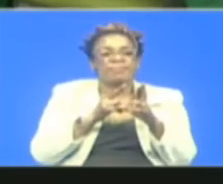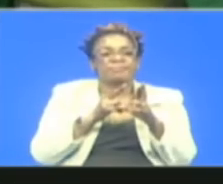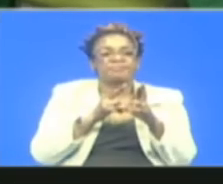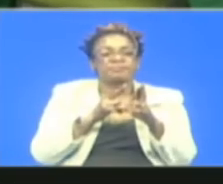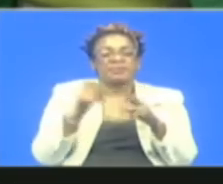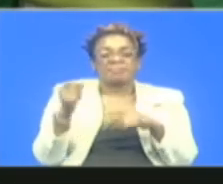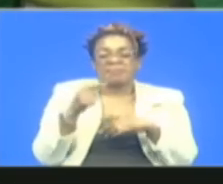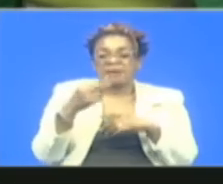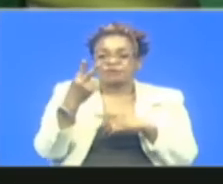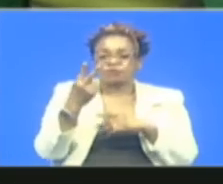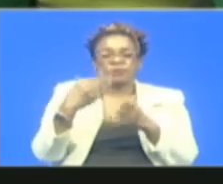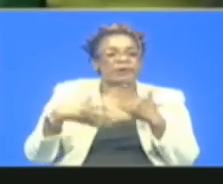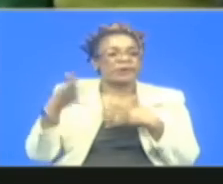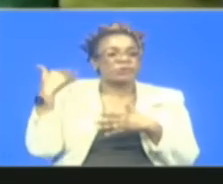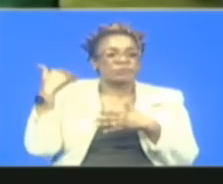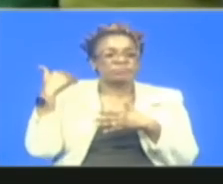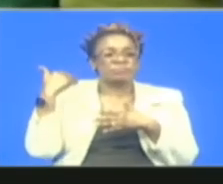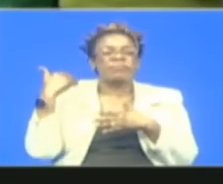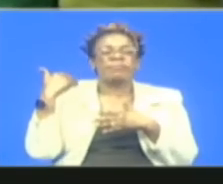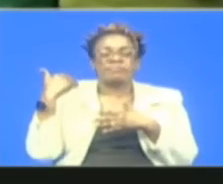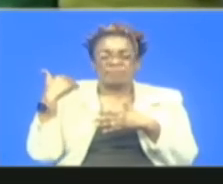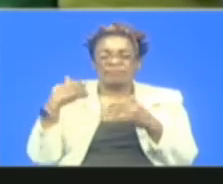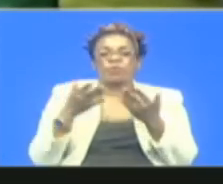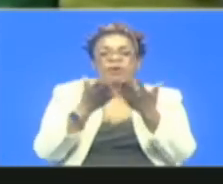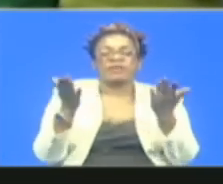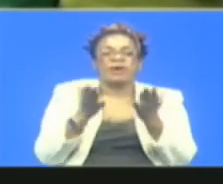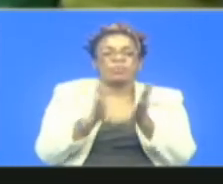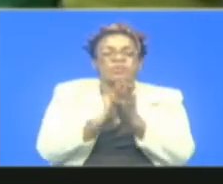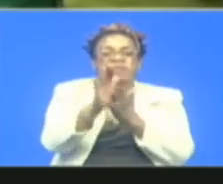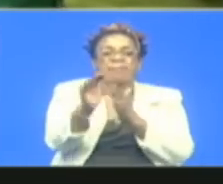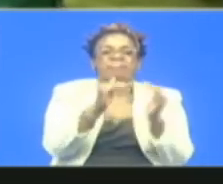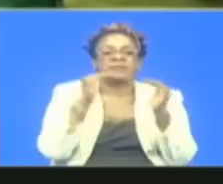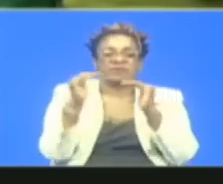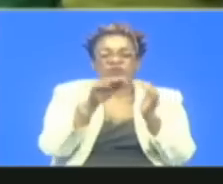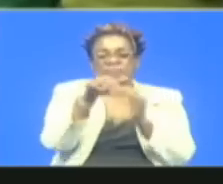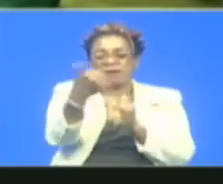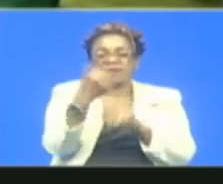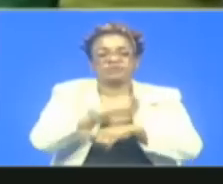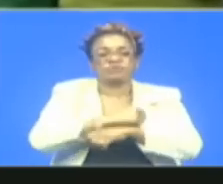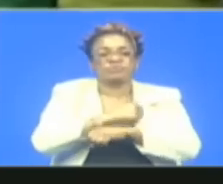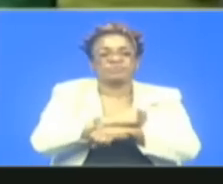2 months ago, they embarked on a journey with their peers from other schools.